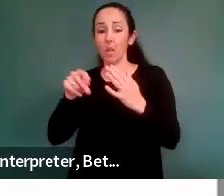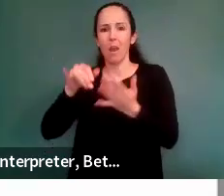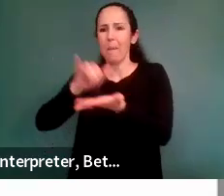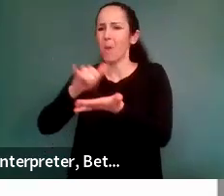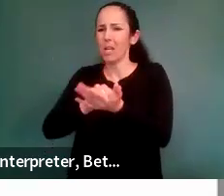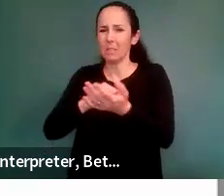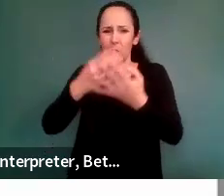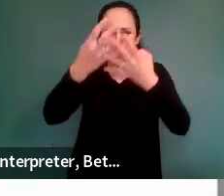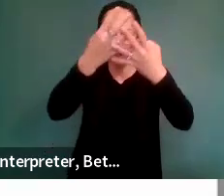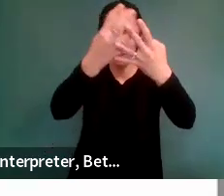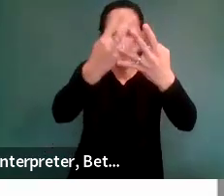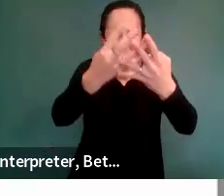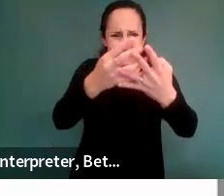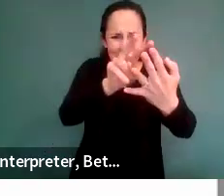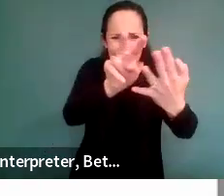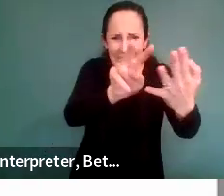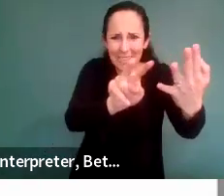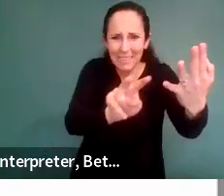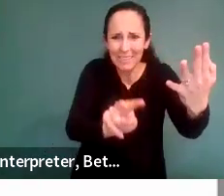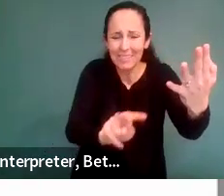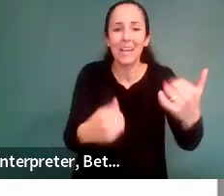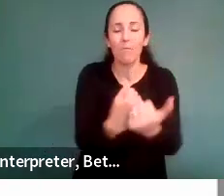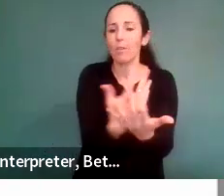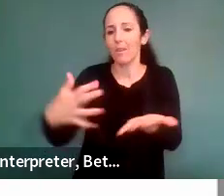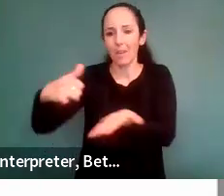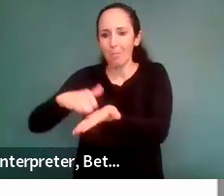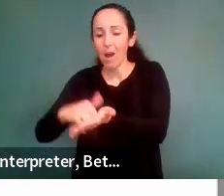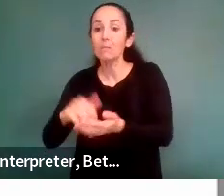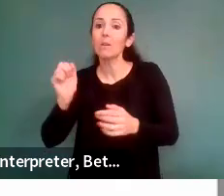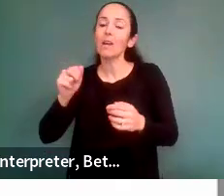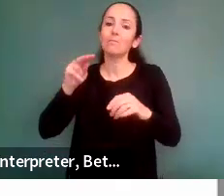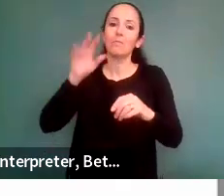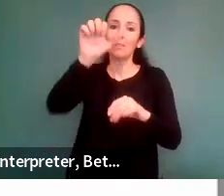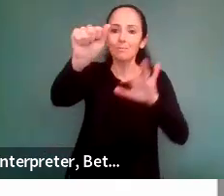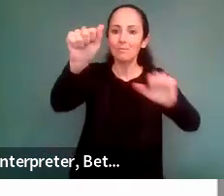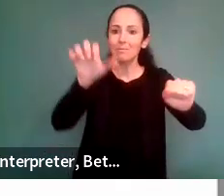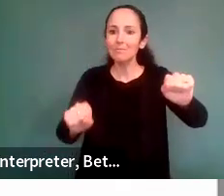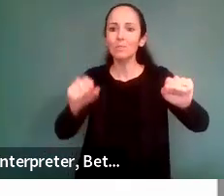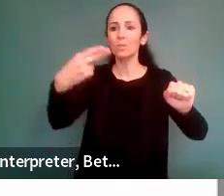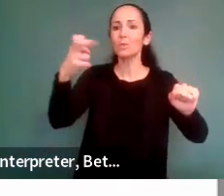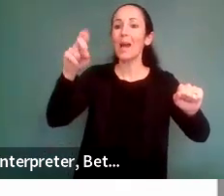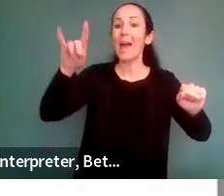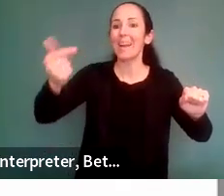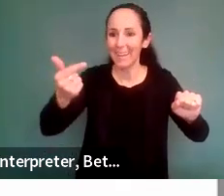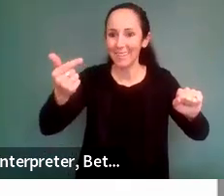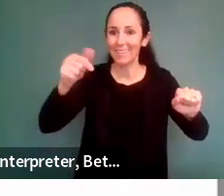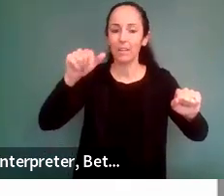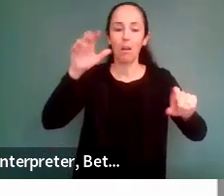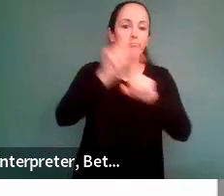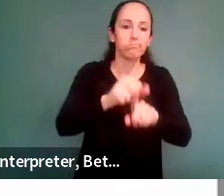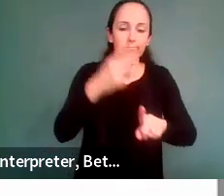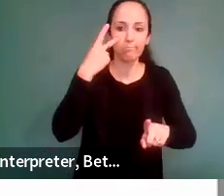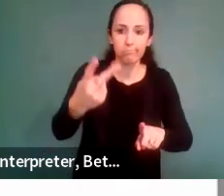font, and it doesn't naturally announce. So headings is a way where we can